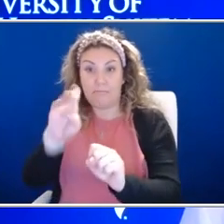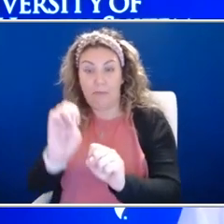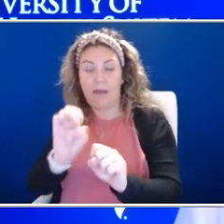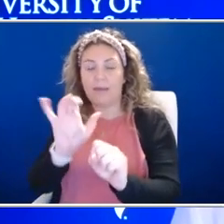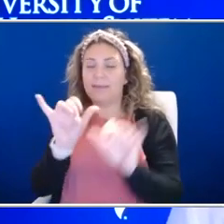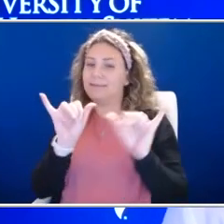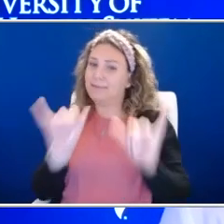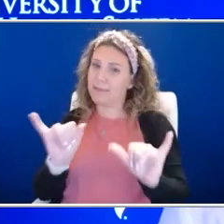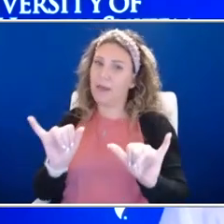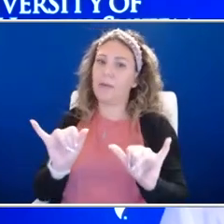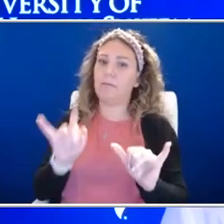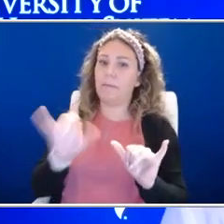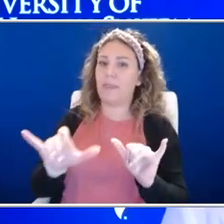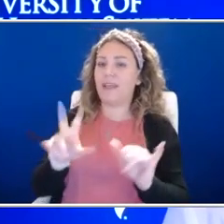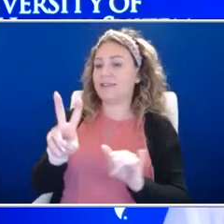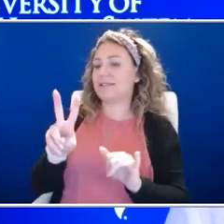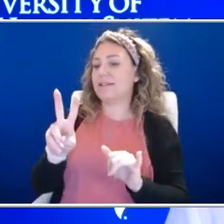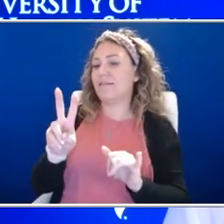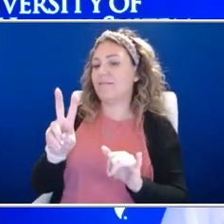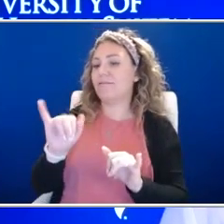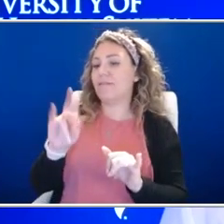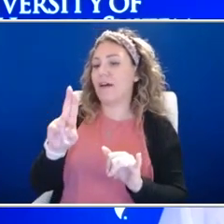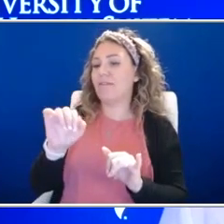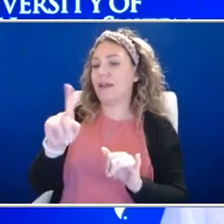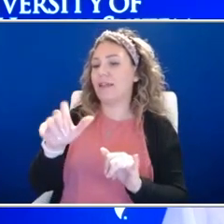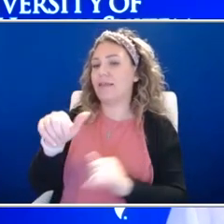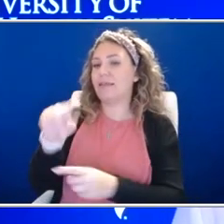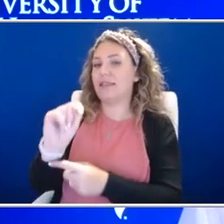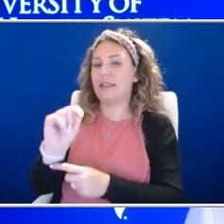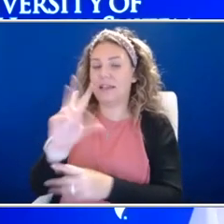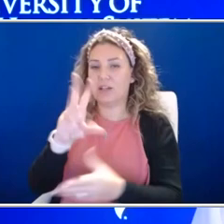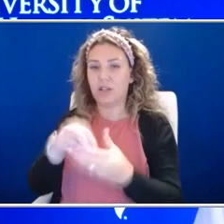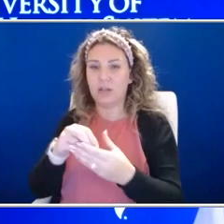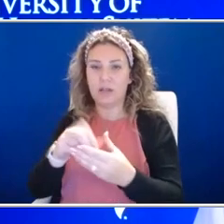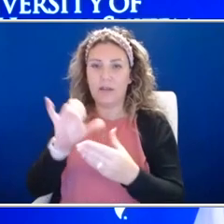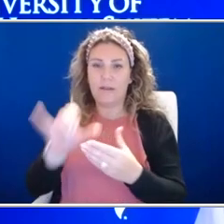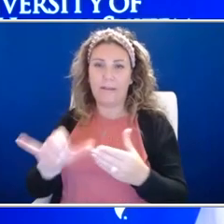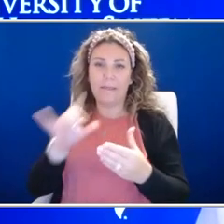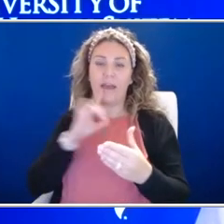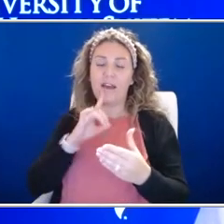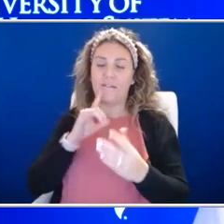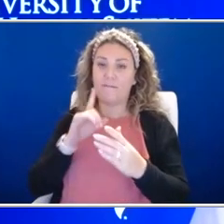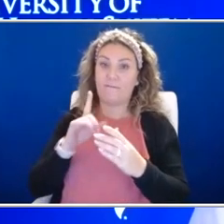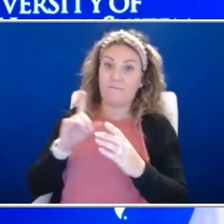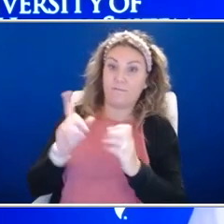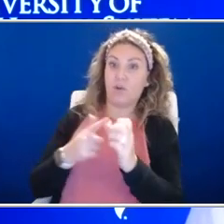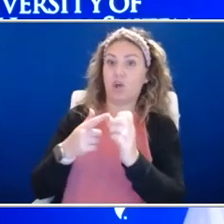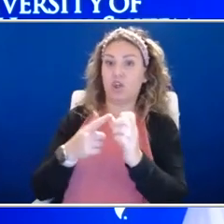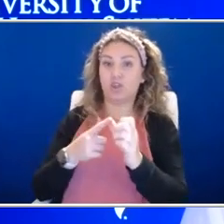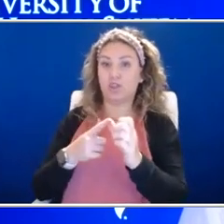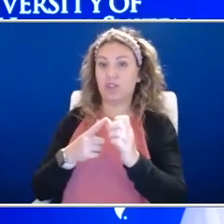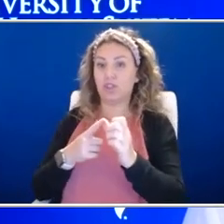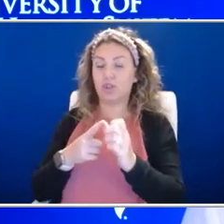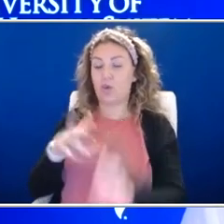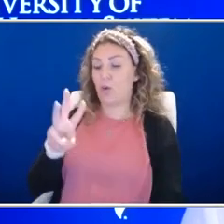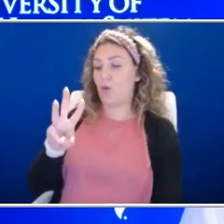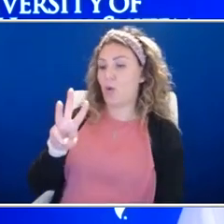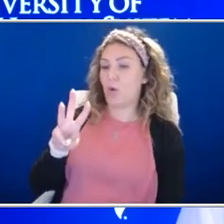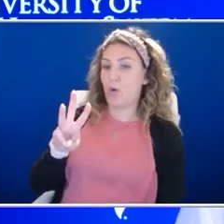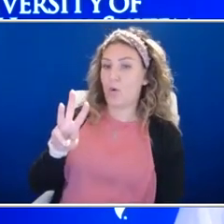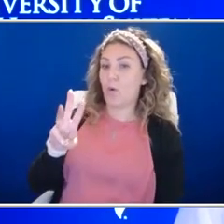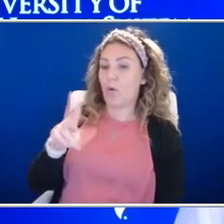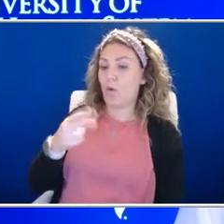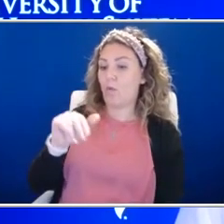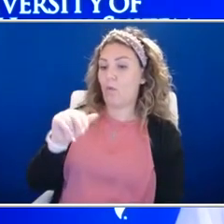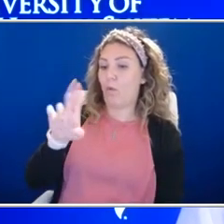that's what the bivalent includes. It includes that first ancestral Wuhan isolate spike, which again, we know has